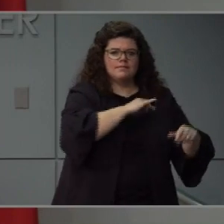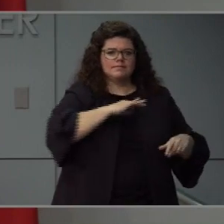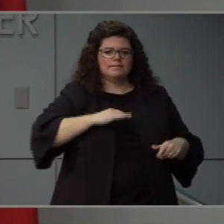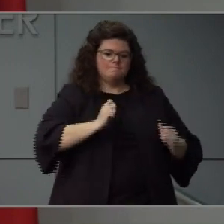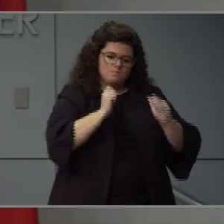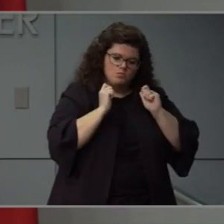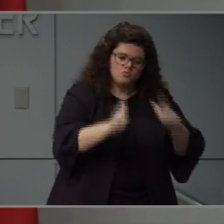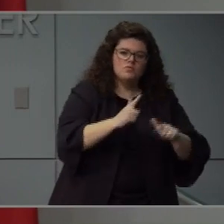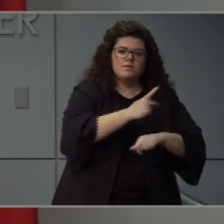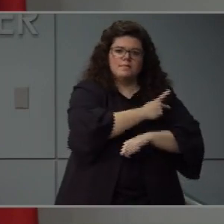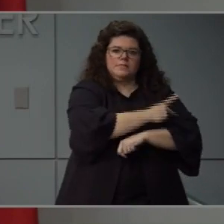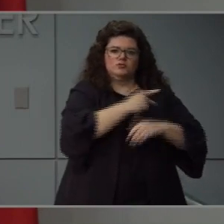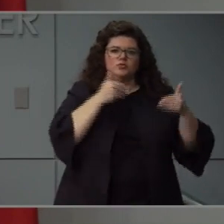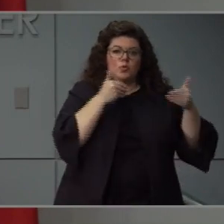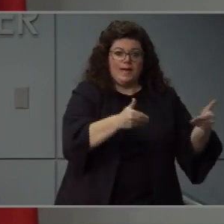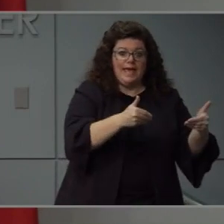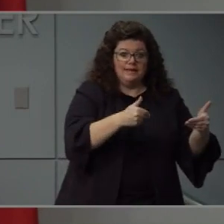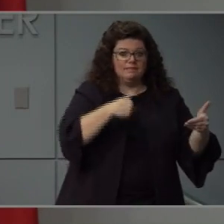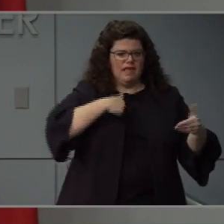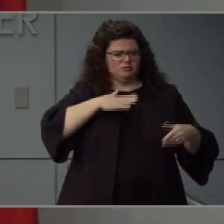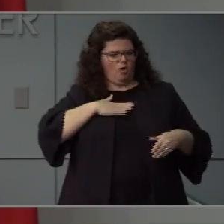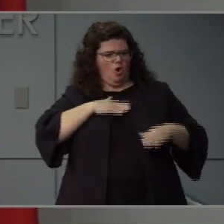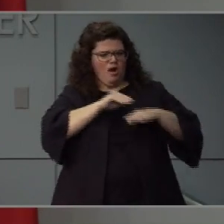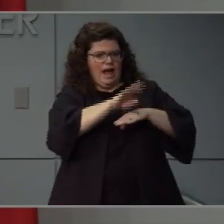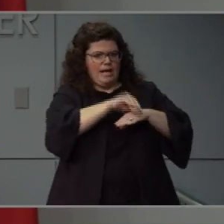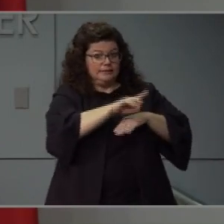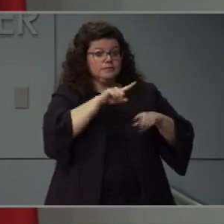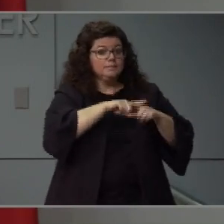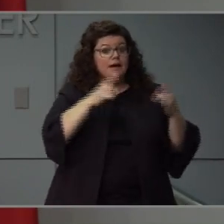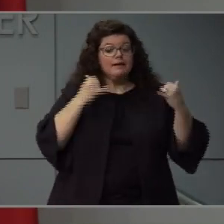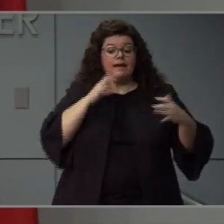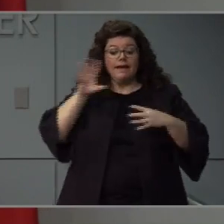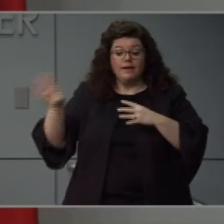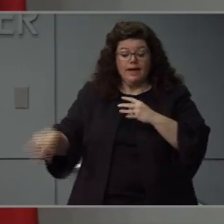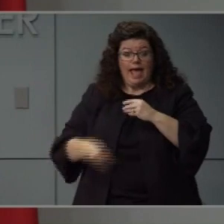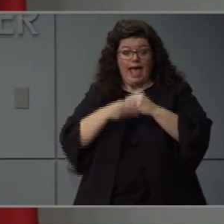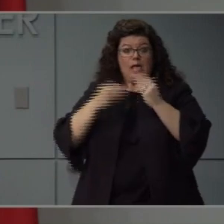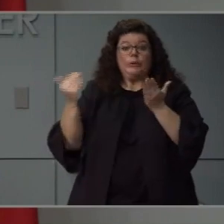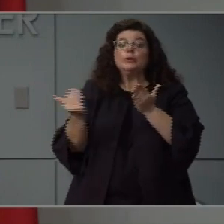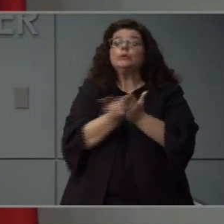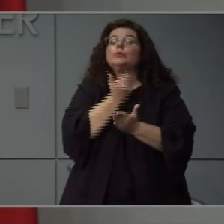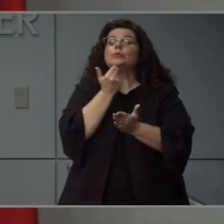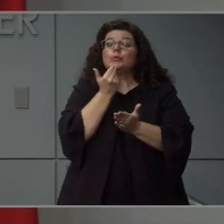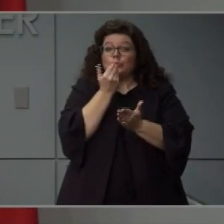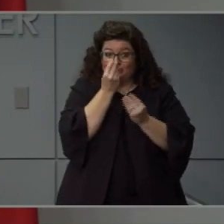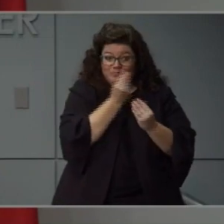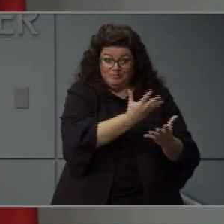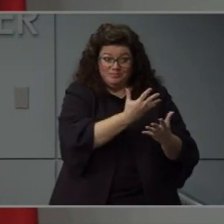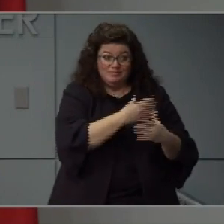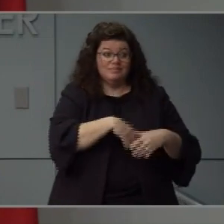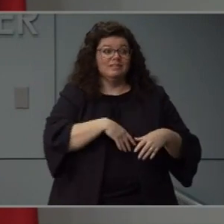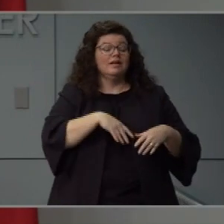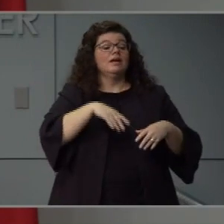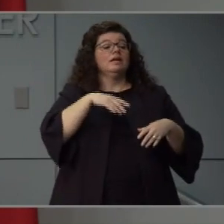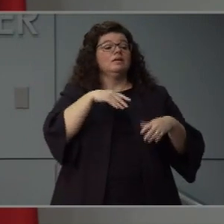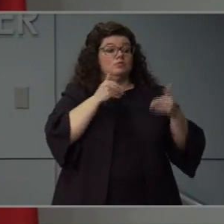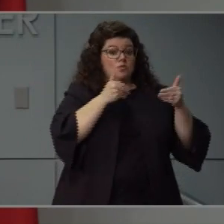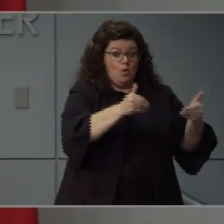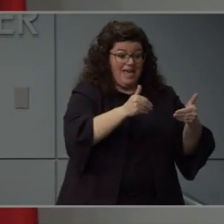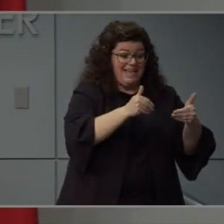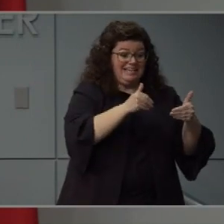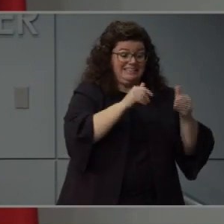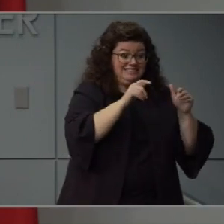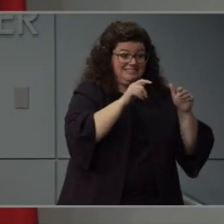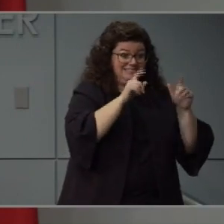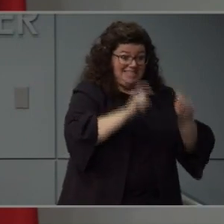staff. What we are signaling in this new guidance is to say that we actually need to go beyond that. And so our team is working